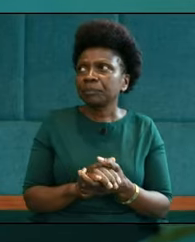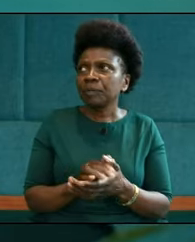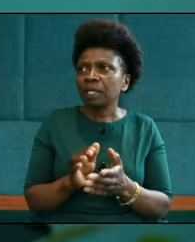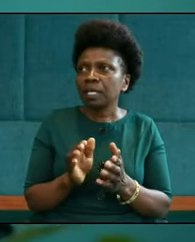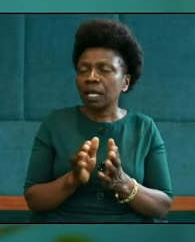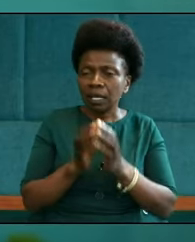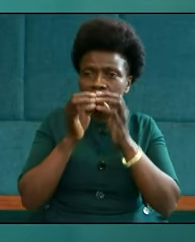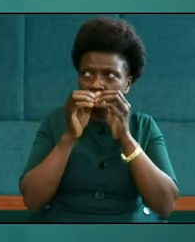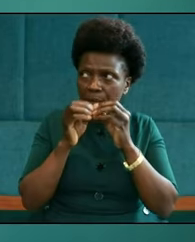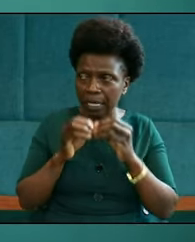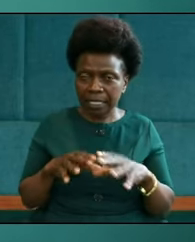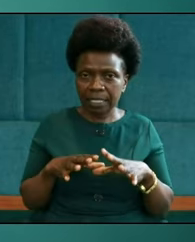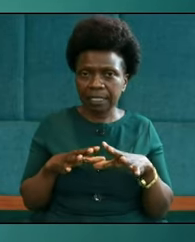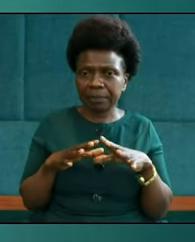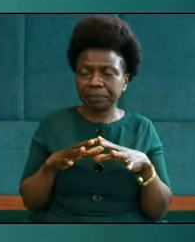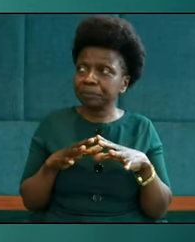And to thy seed,